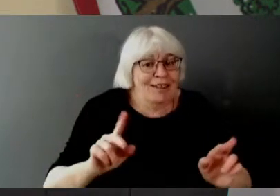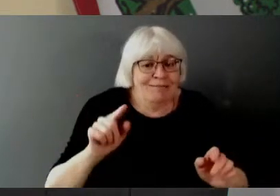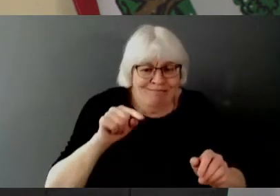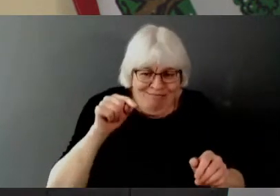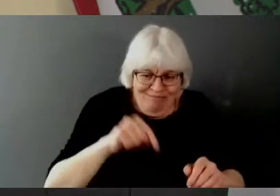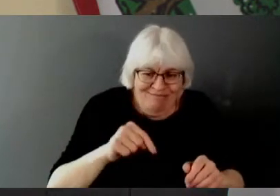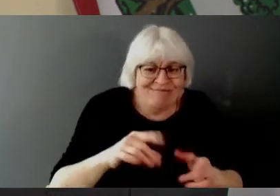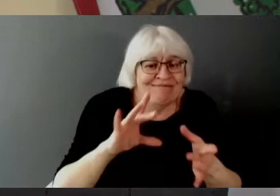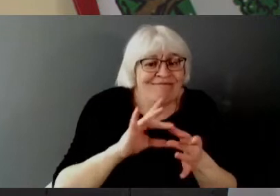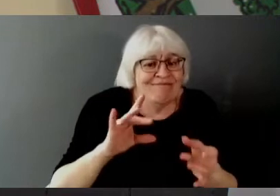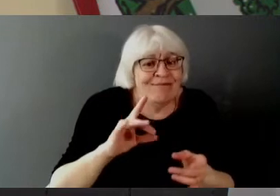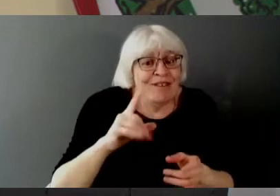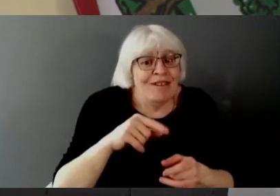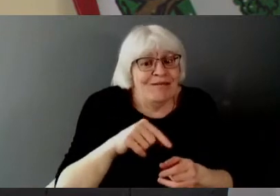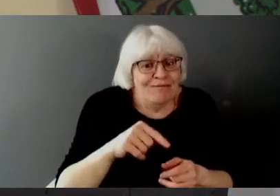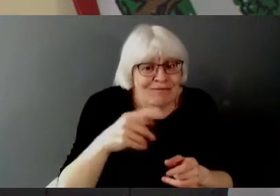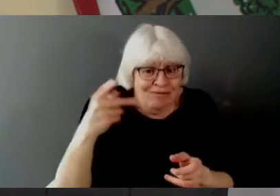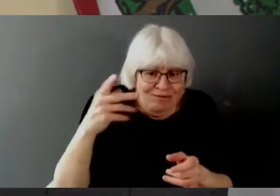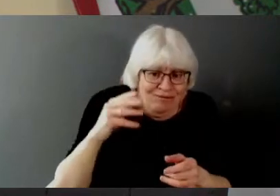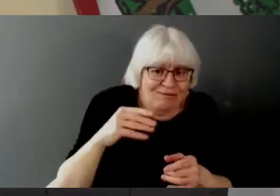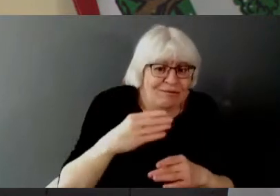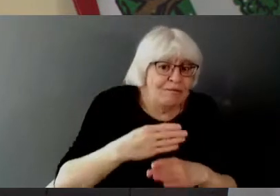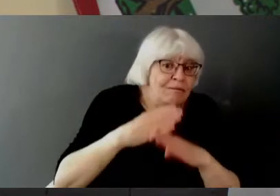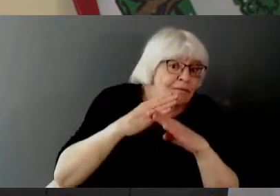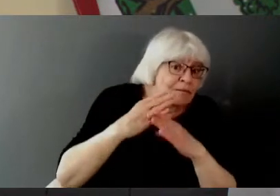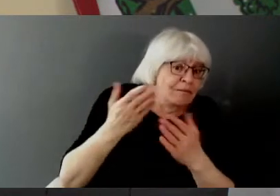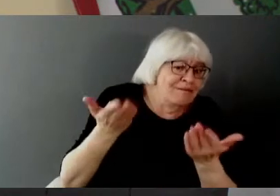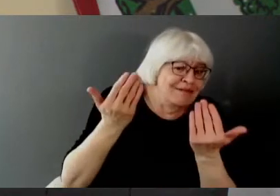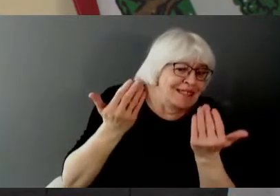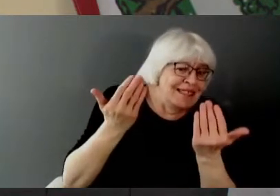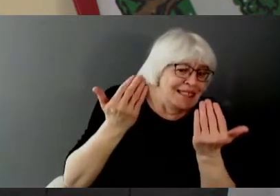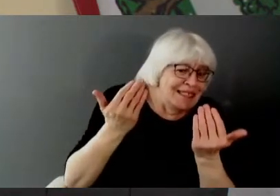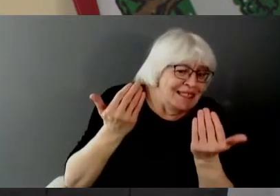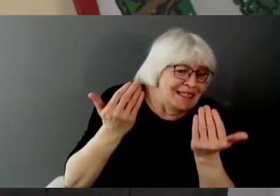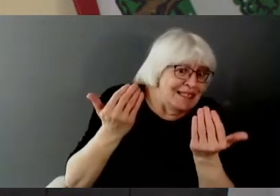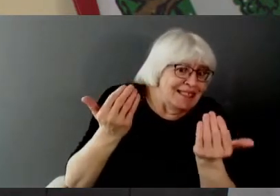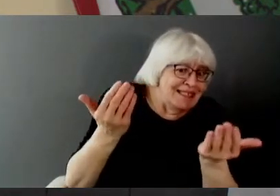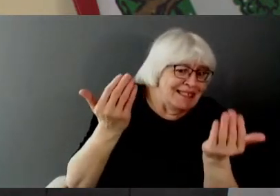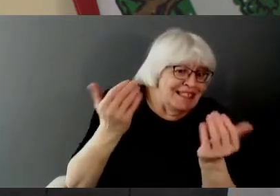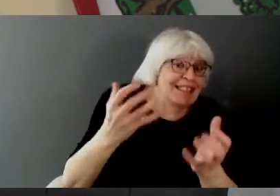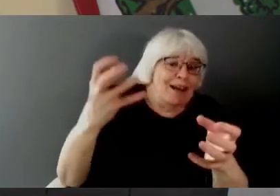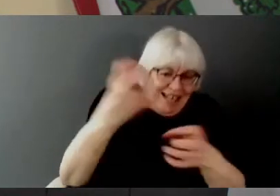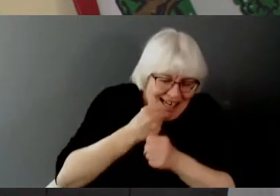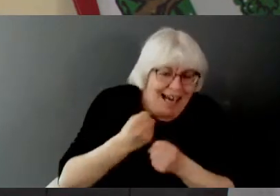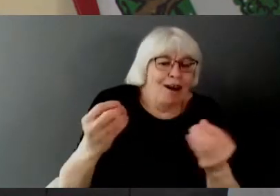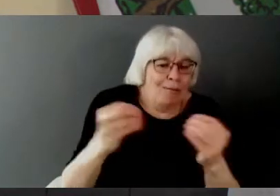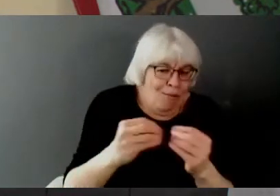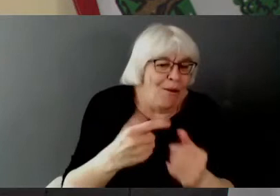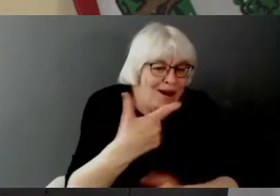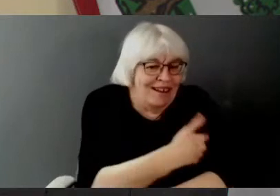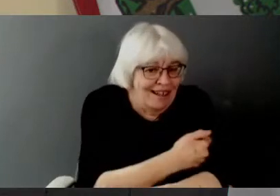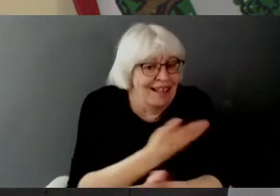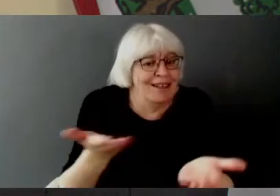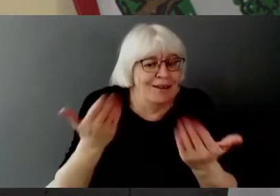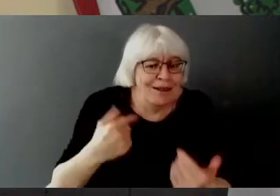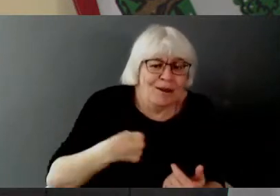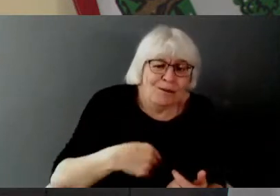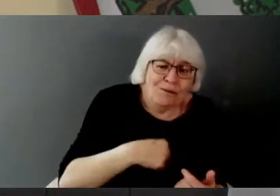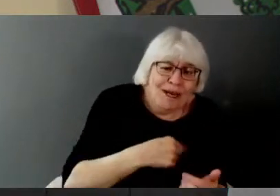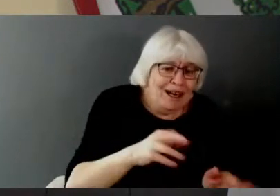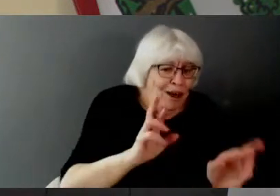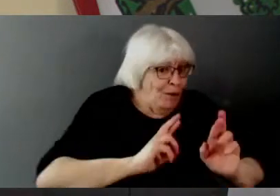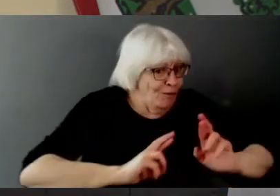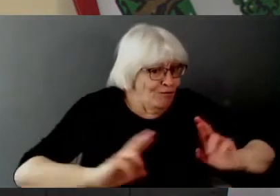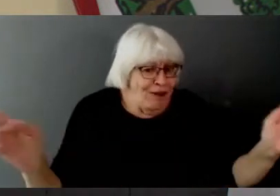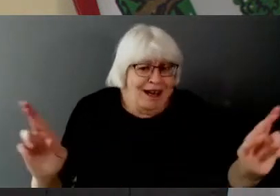for us here in PEI is just the access to the actual vaccine. We're better positioned than most with our size, I think, is